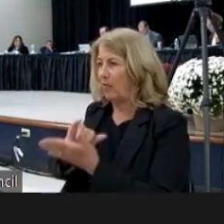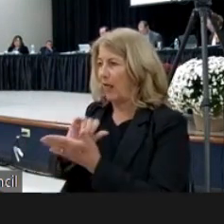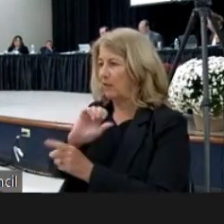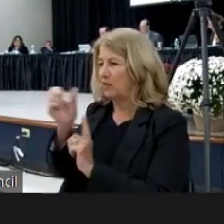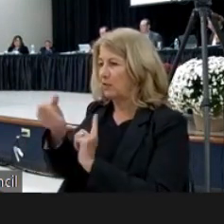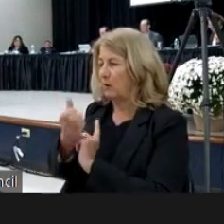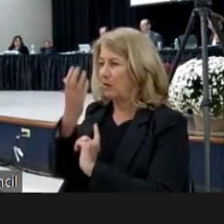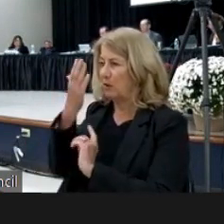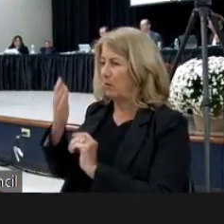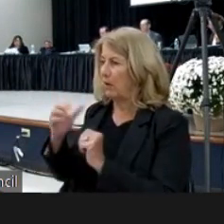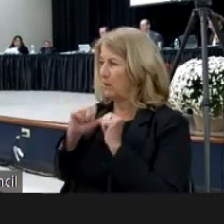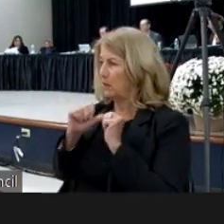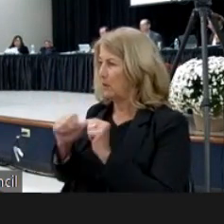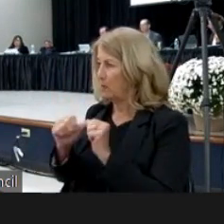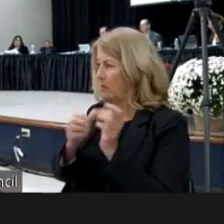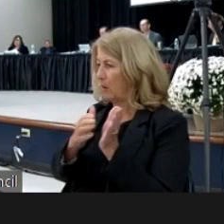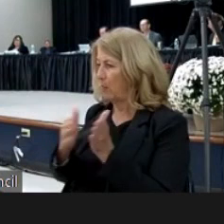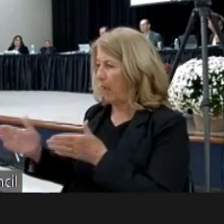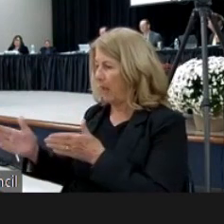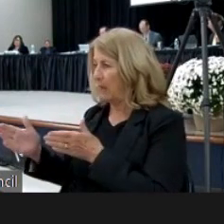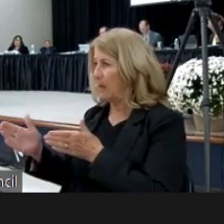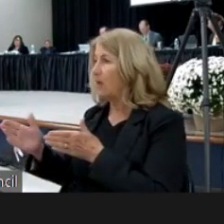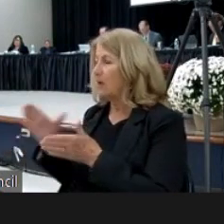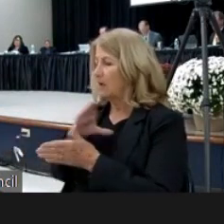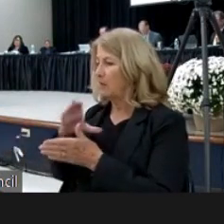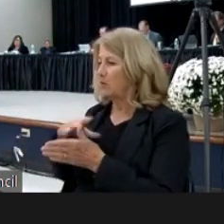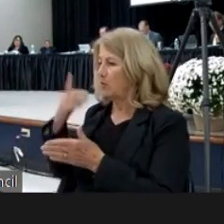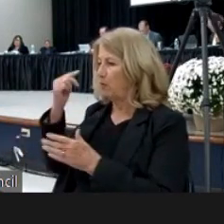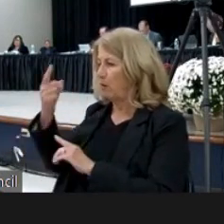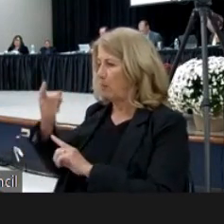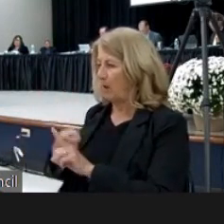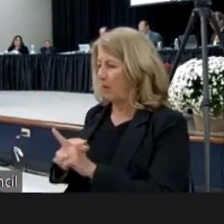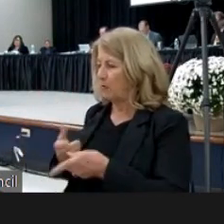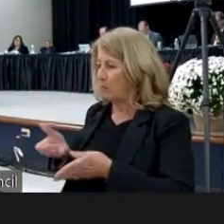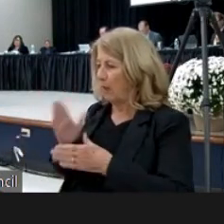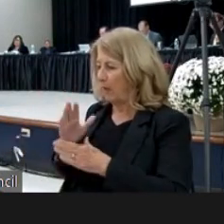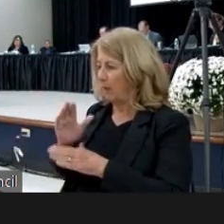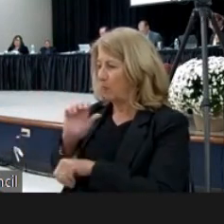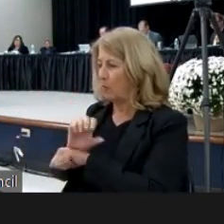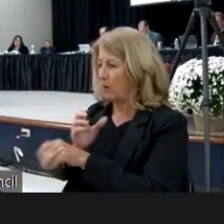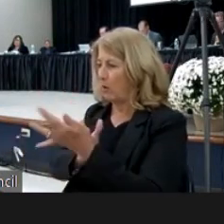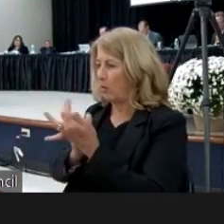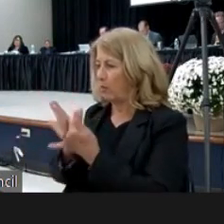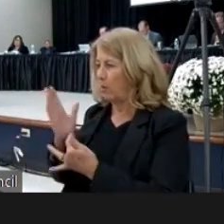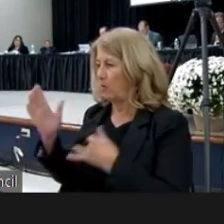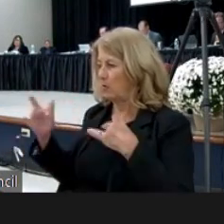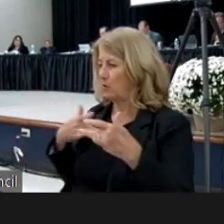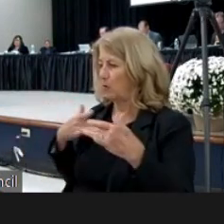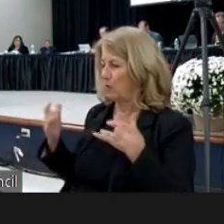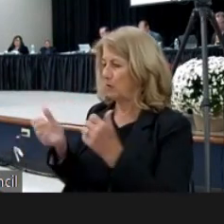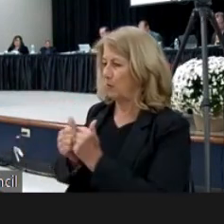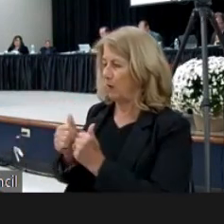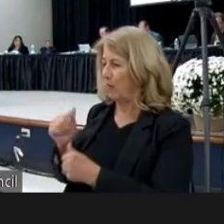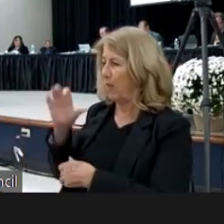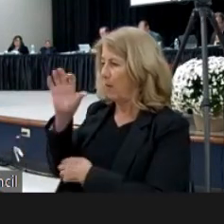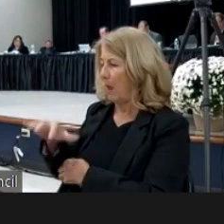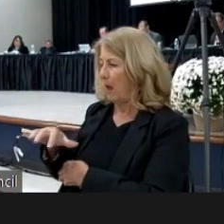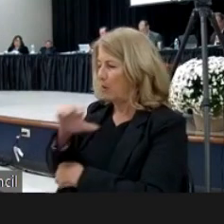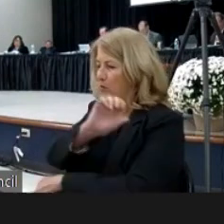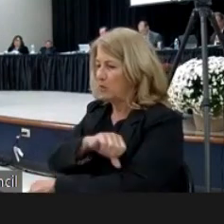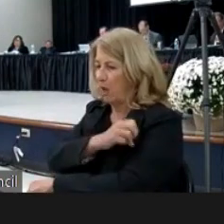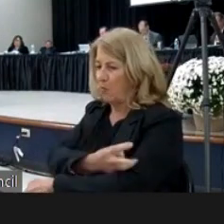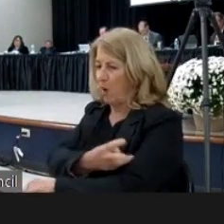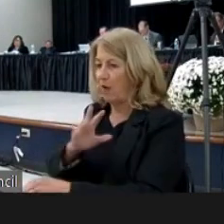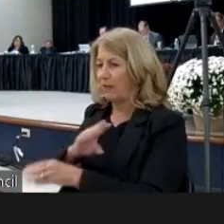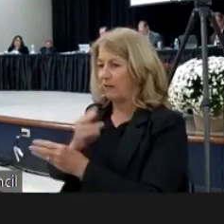the Plan Commission for a month to let the applicant work through those concerns with Baylor Scott and White, and they have worked those out.